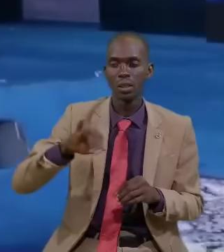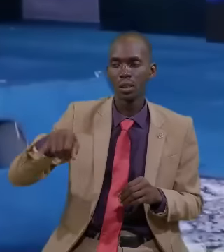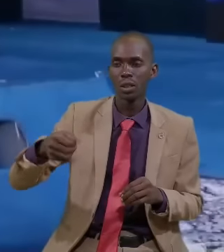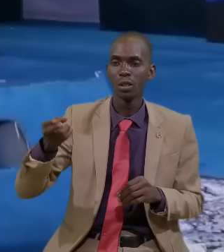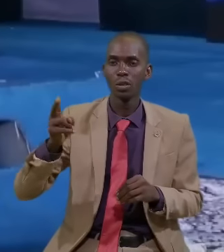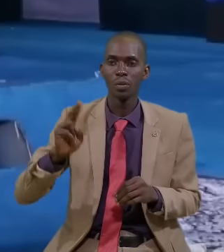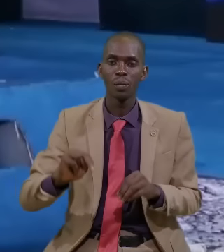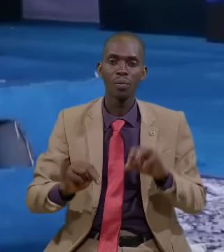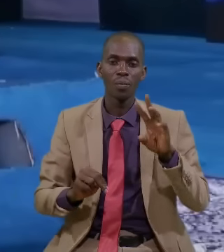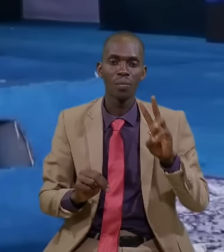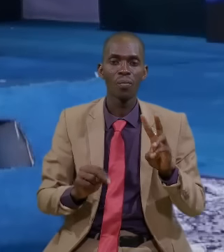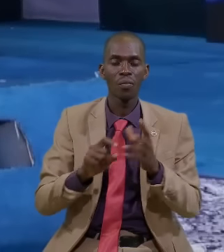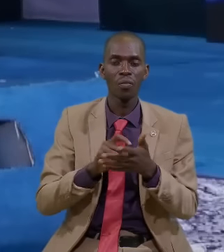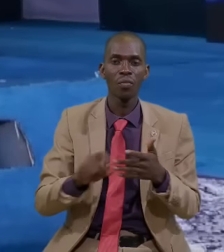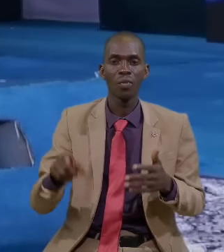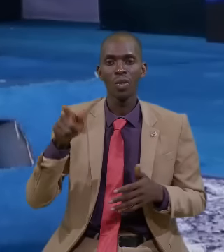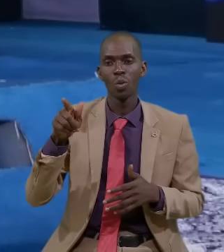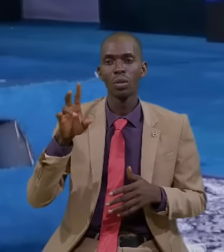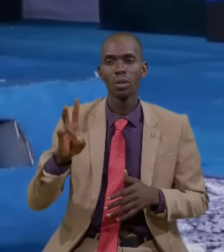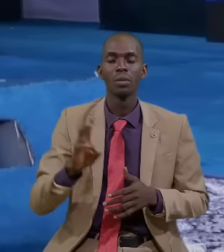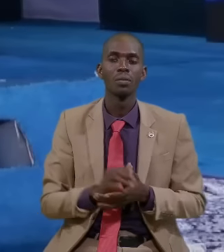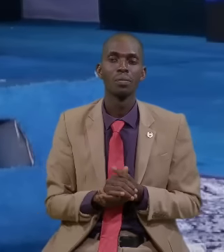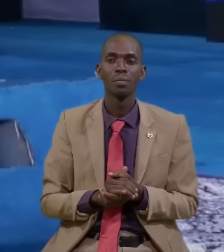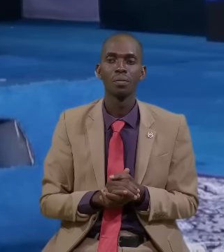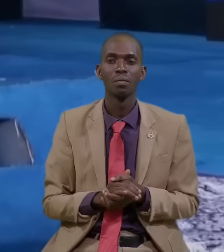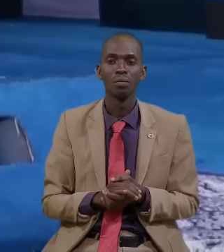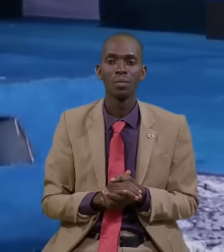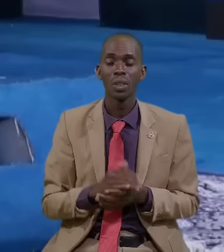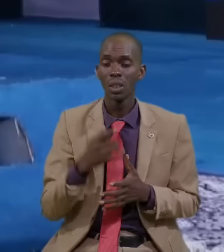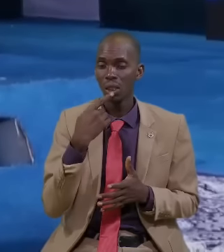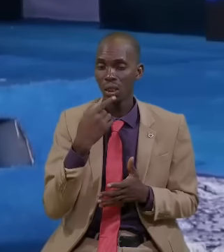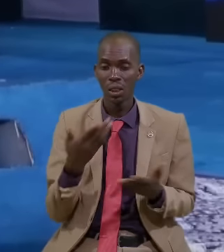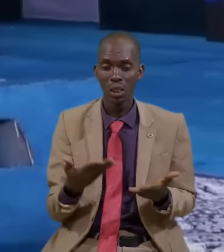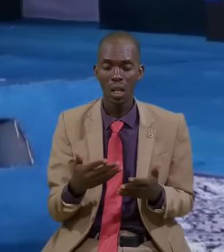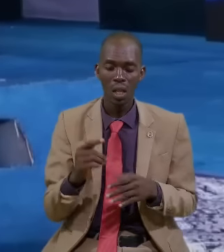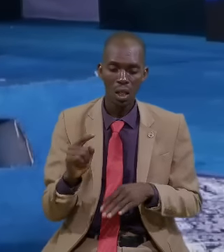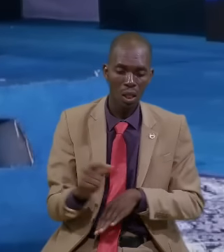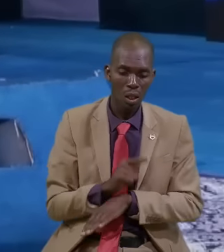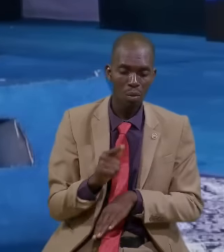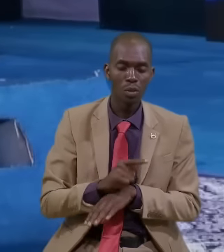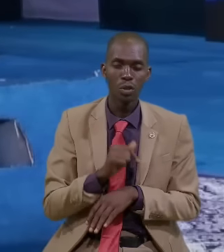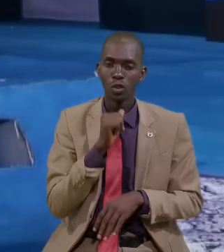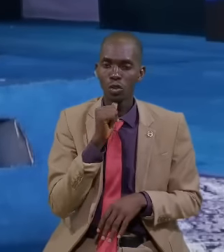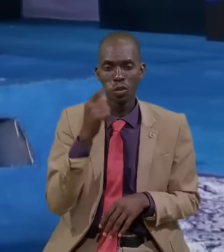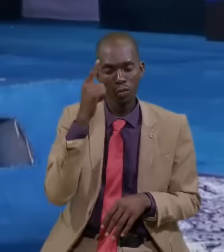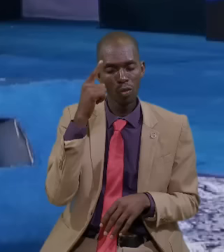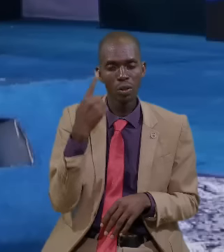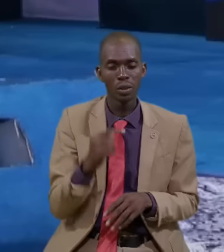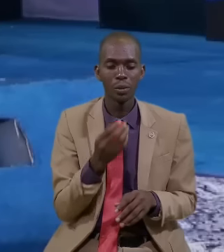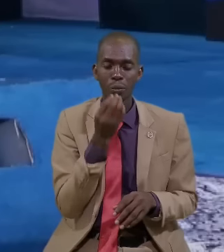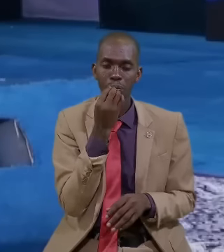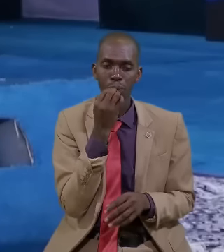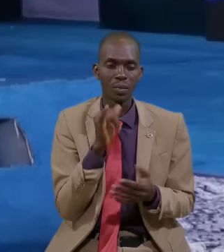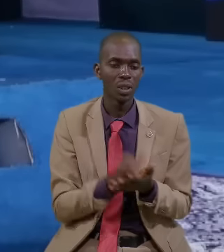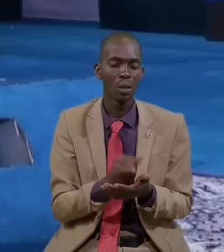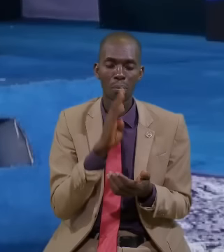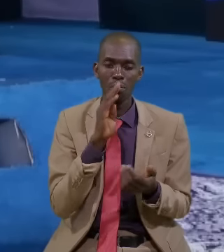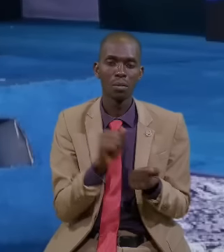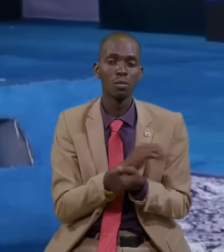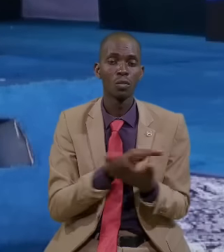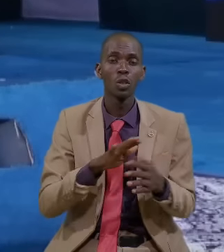from verse 27. It says, labor not for the meat which perisheth. Don't let all your